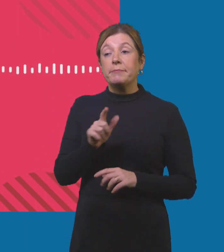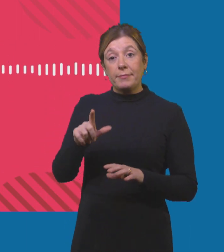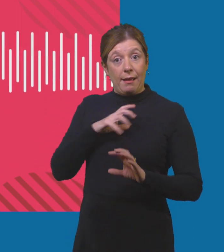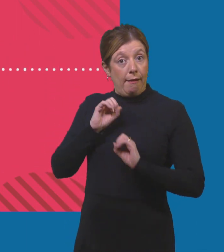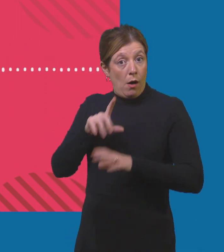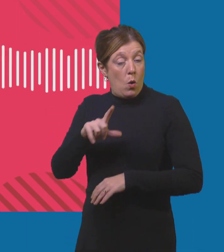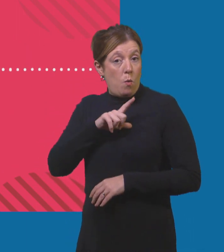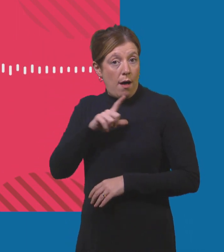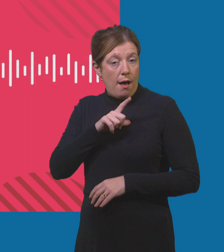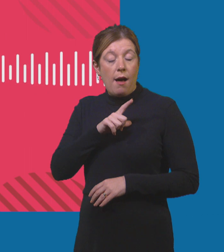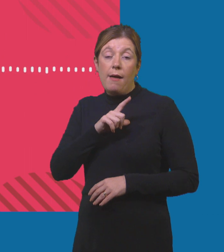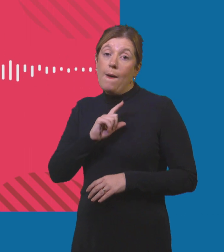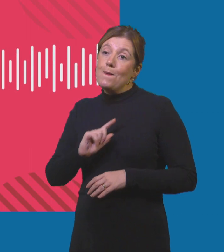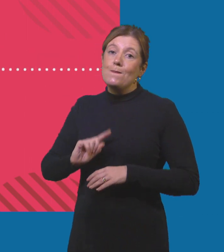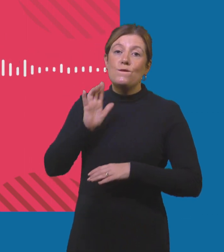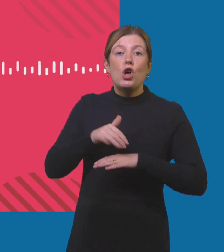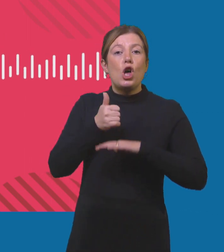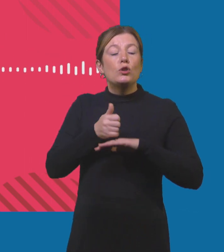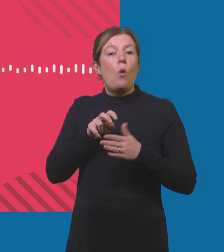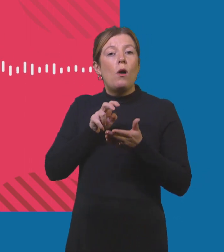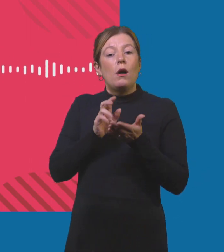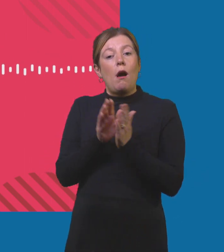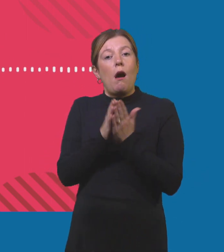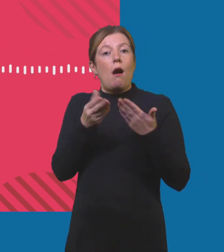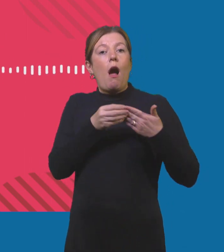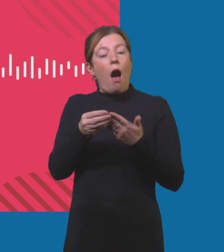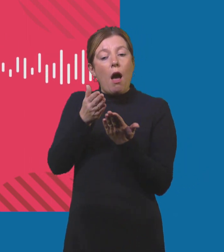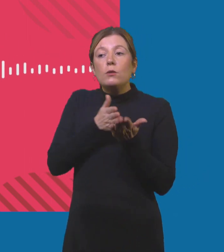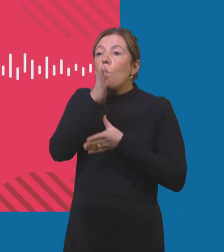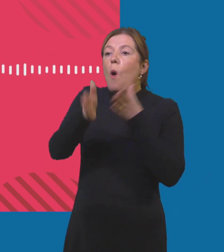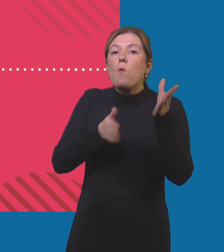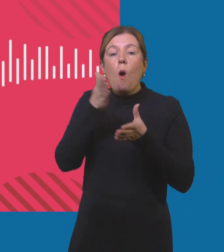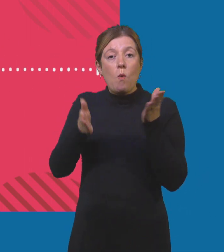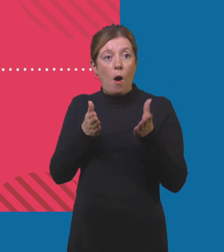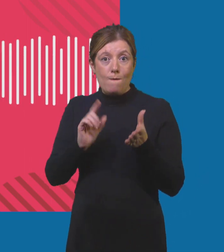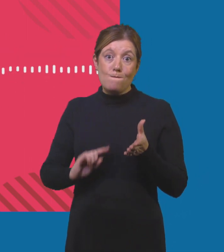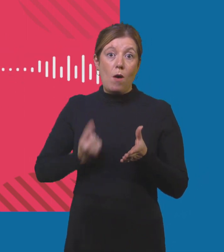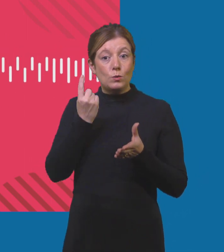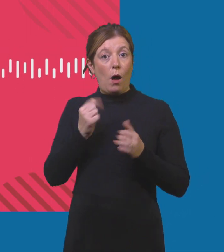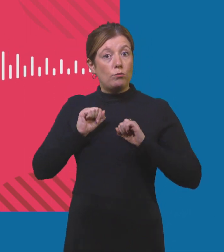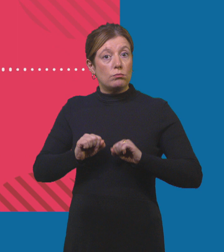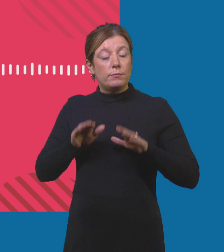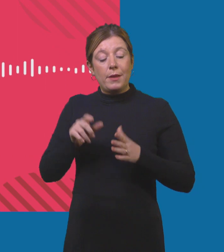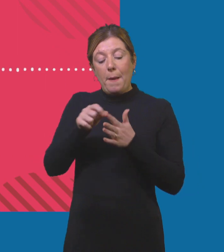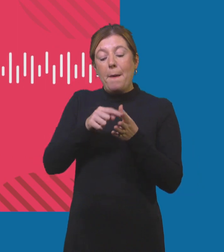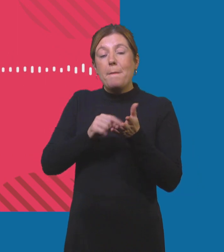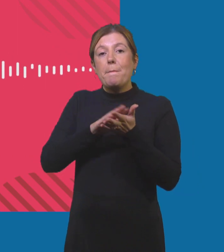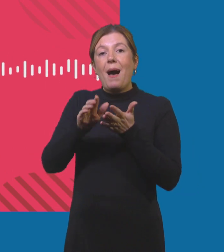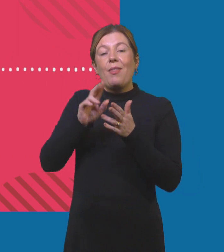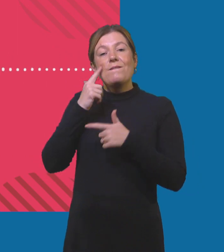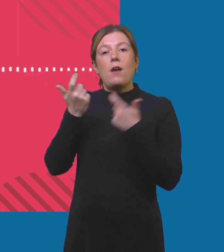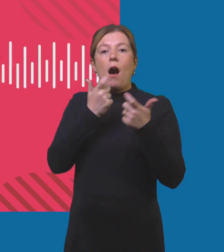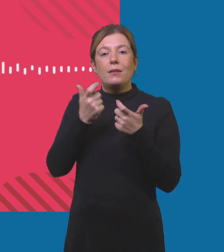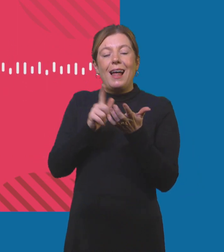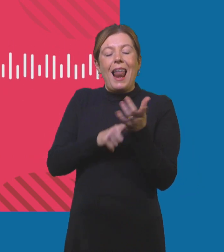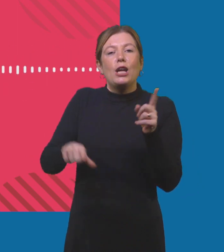because this is the first ever walking guidebook for wheelchair users published in Britain, and it's called Pathfinder Lake District and